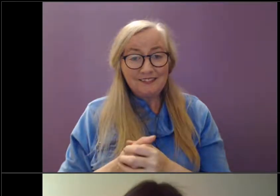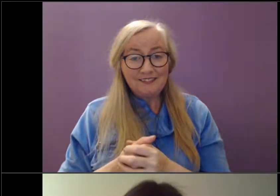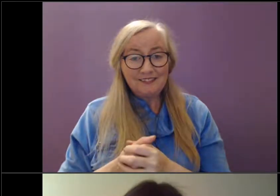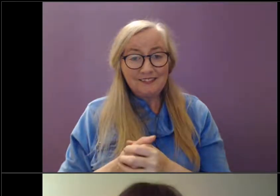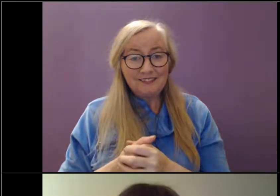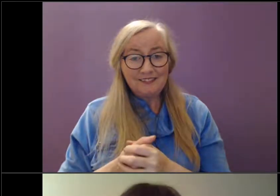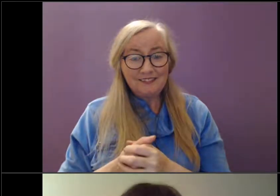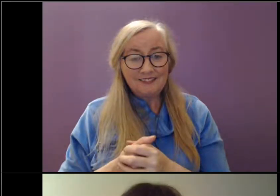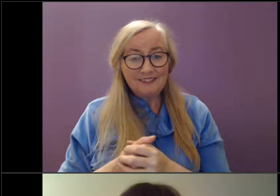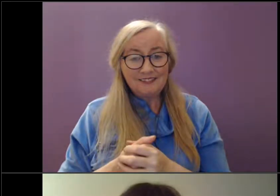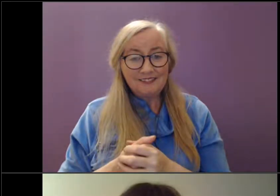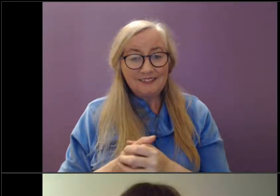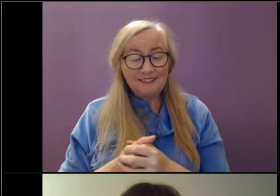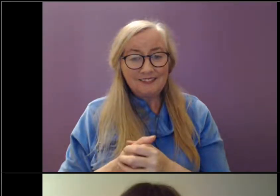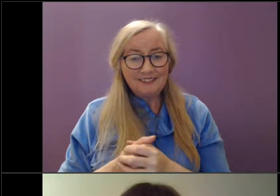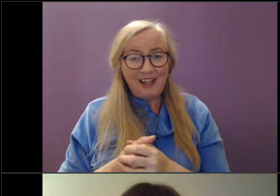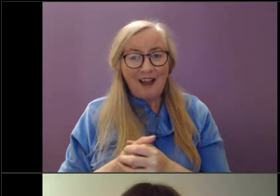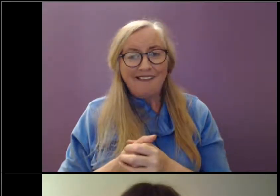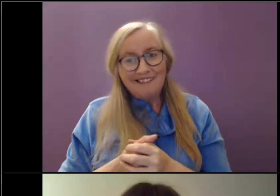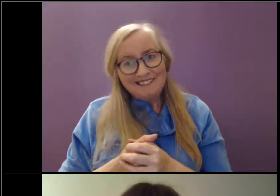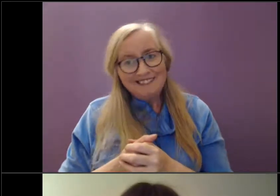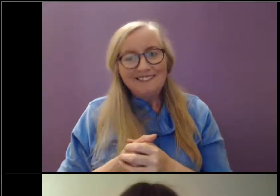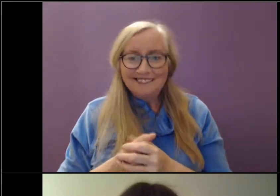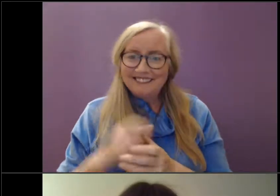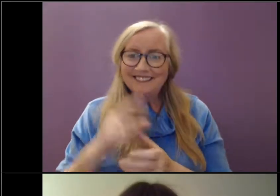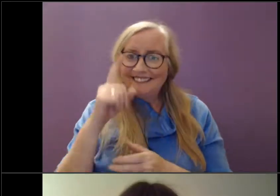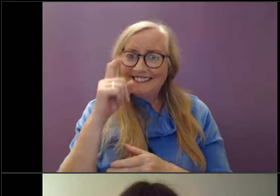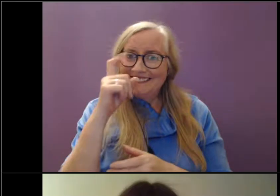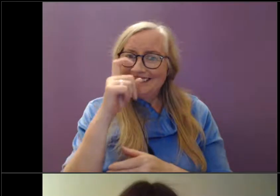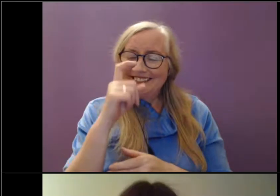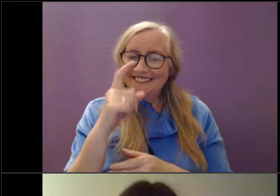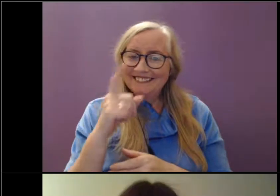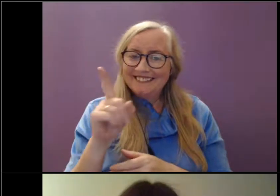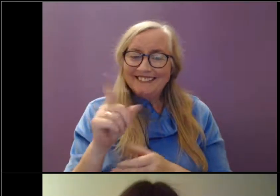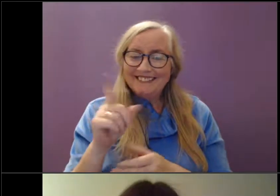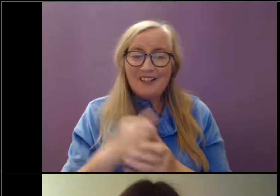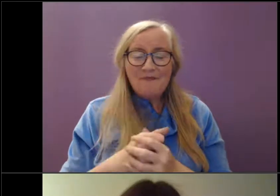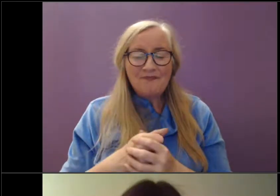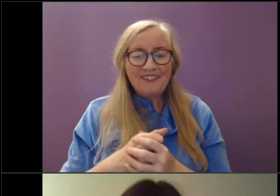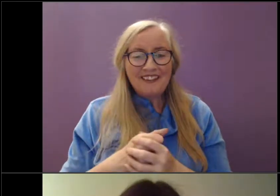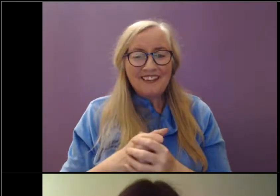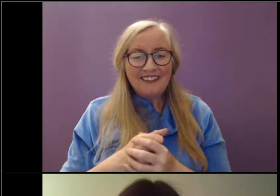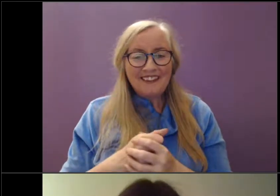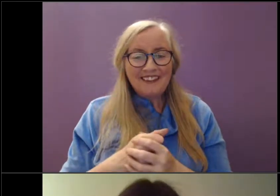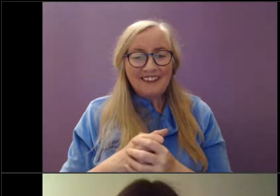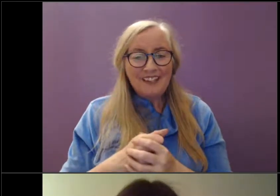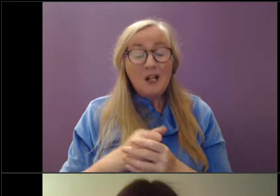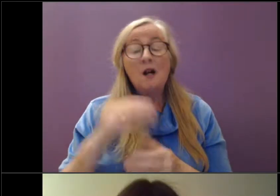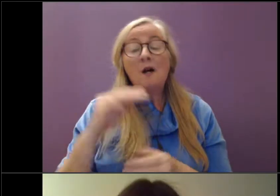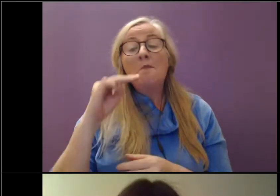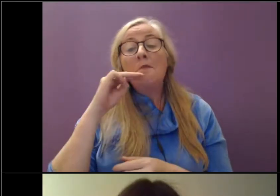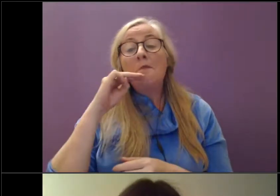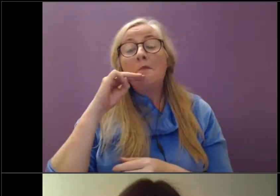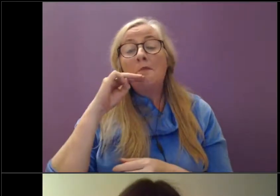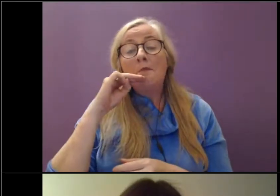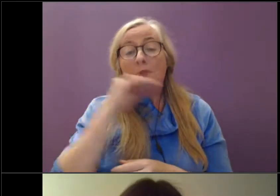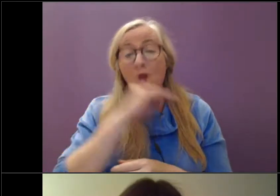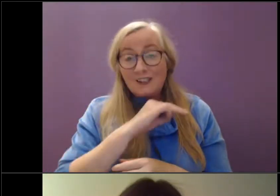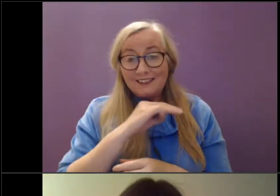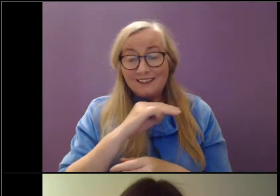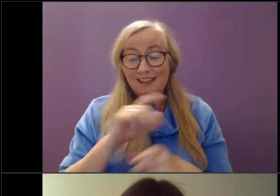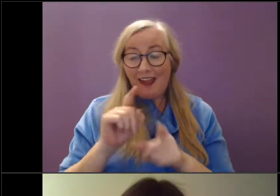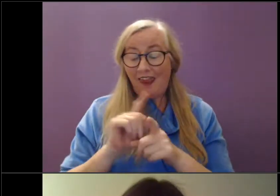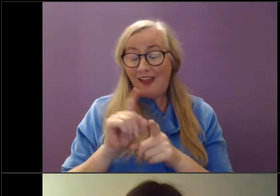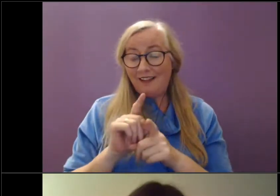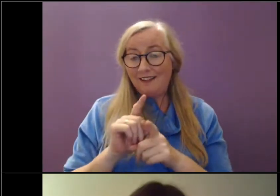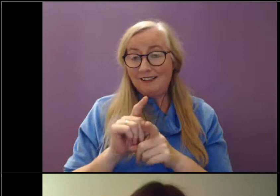Okay. Tricky one. I suppose one of the main pieces would be the partner and the